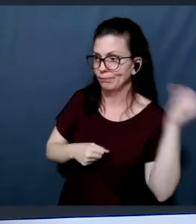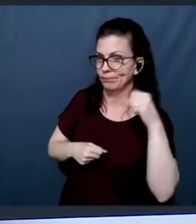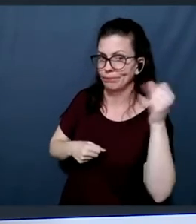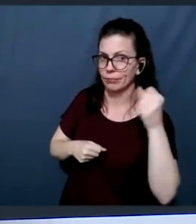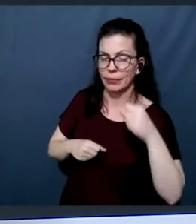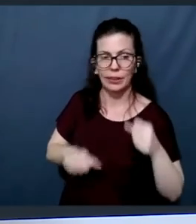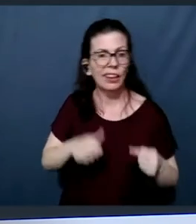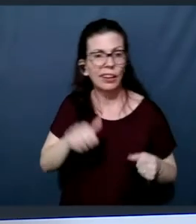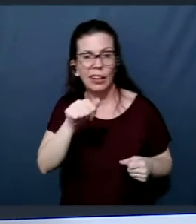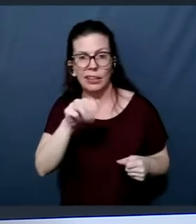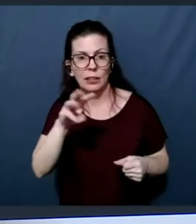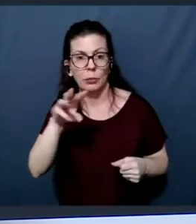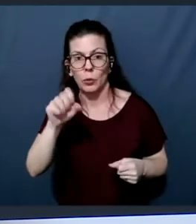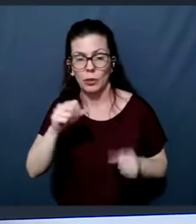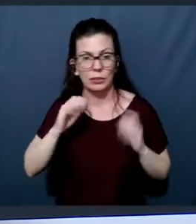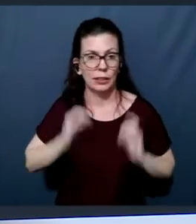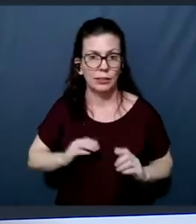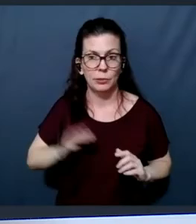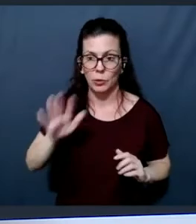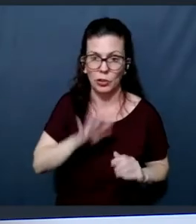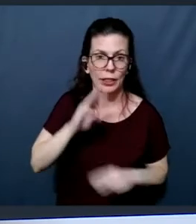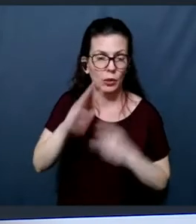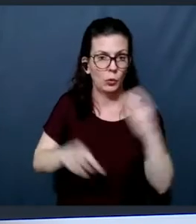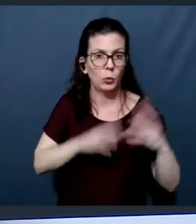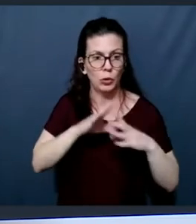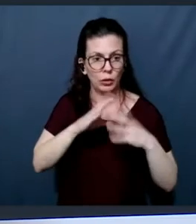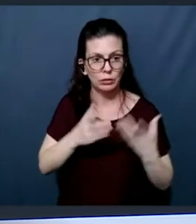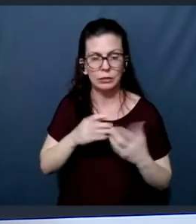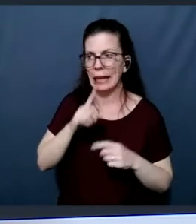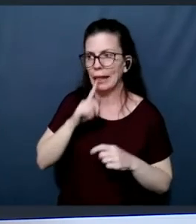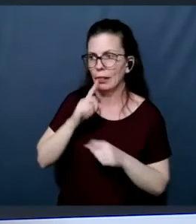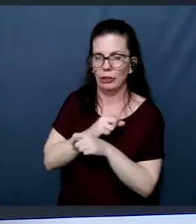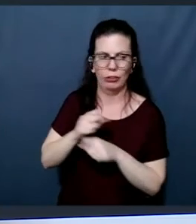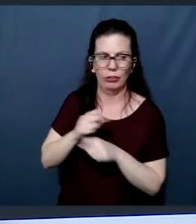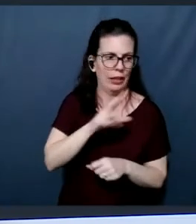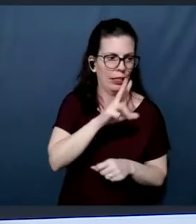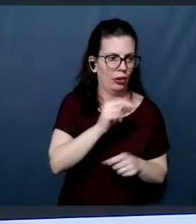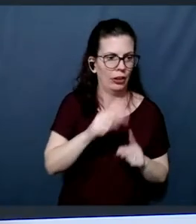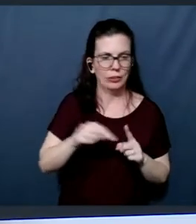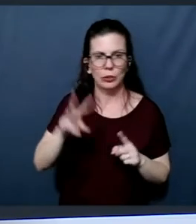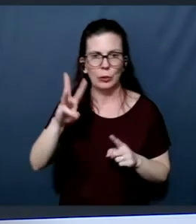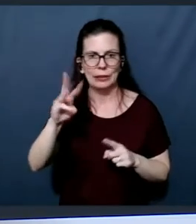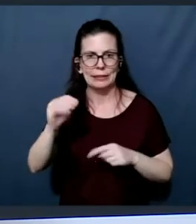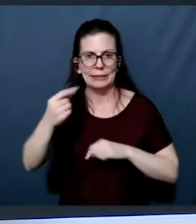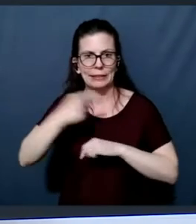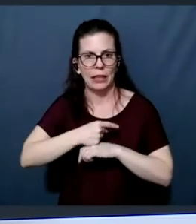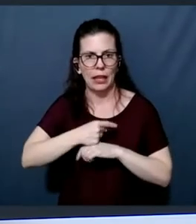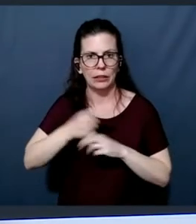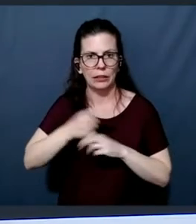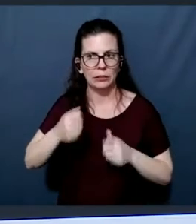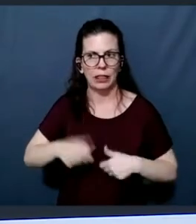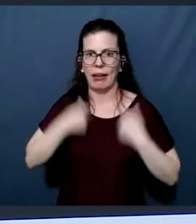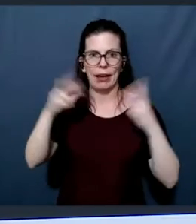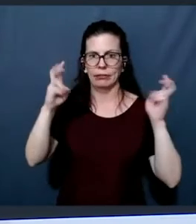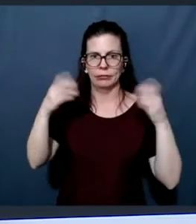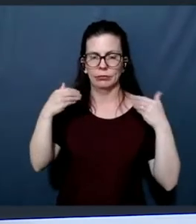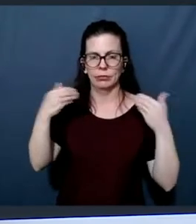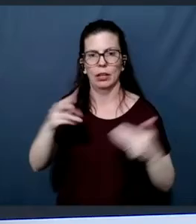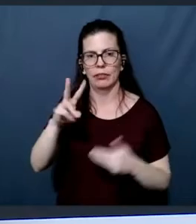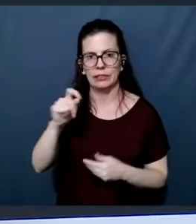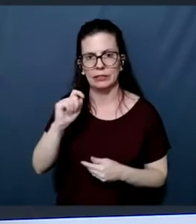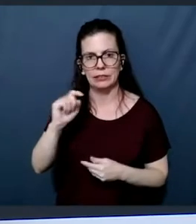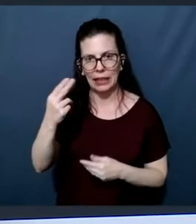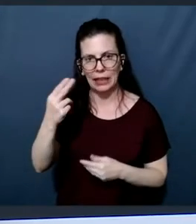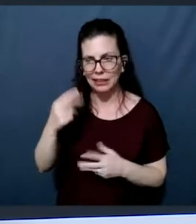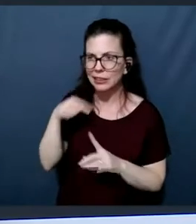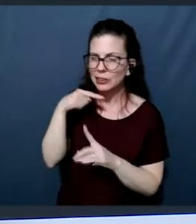world can literally within 30 or 60 days go live on VTEX, Okay. right? They skip that whole